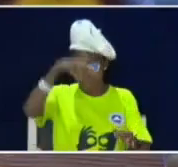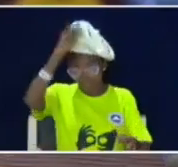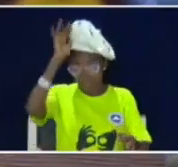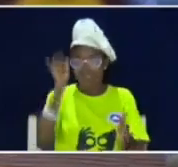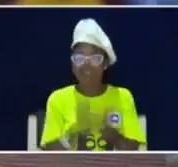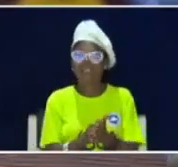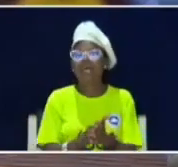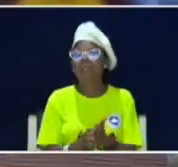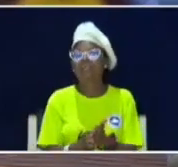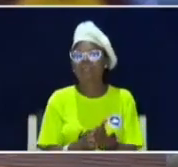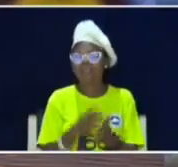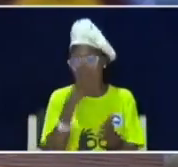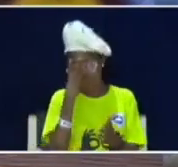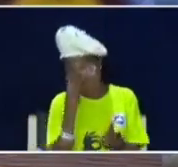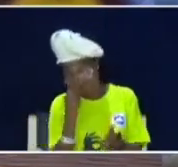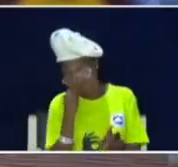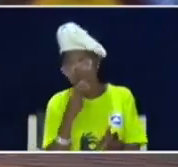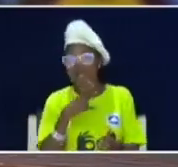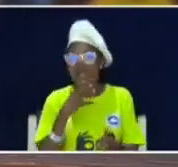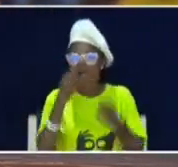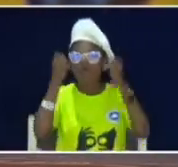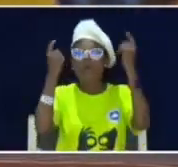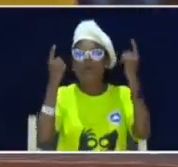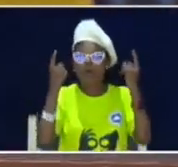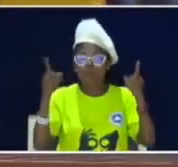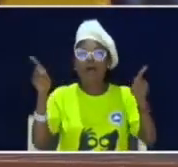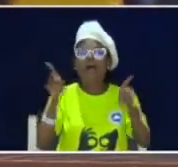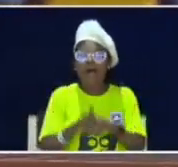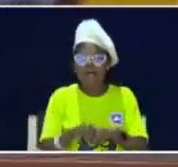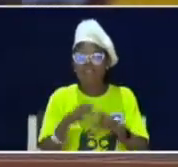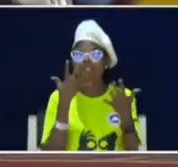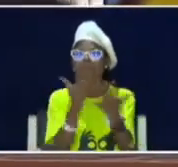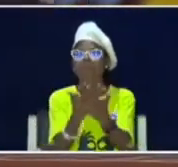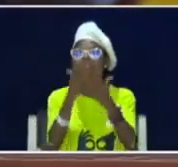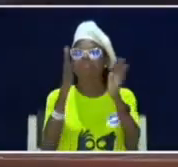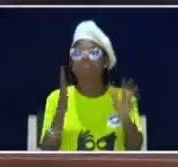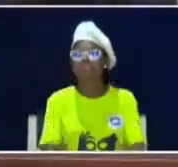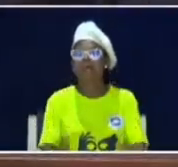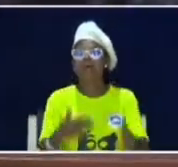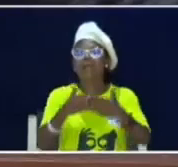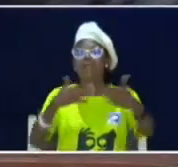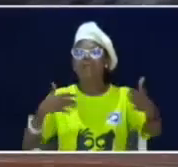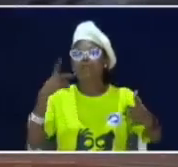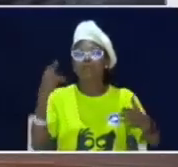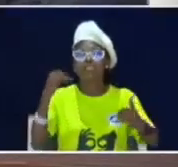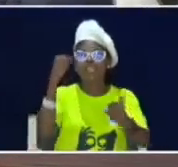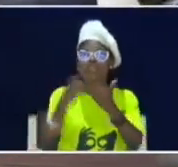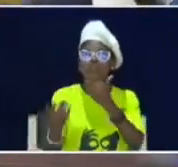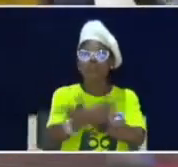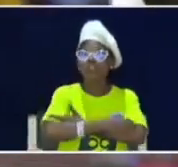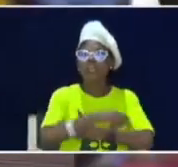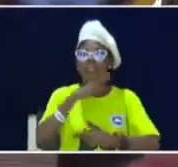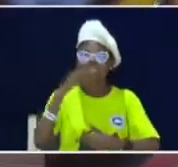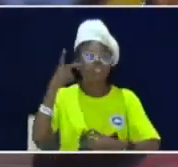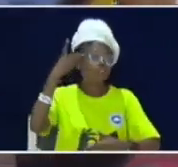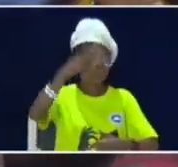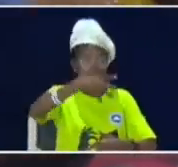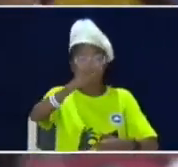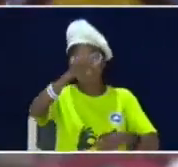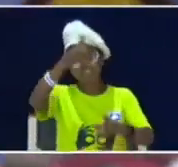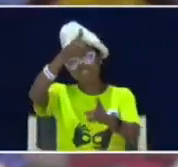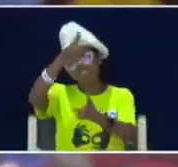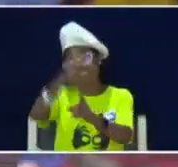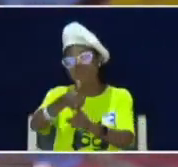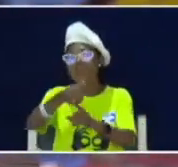and woke up as a prisoner, but before the end of the day, he found himself in the palace? It was because he